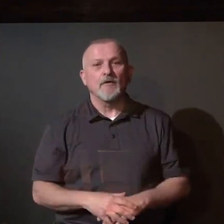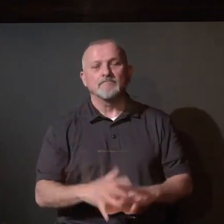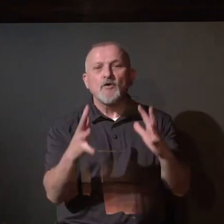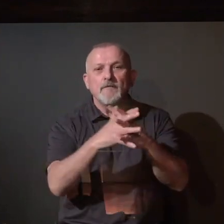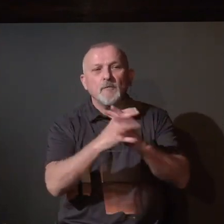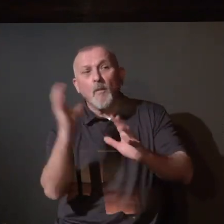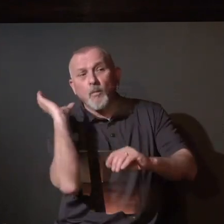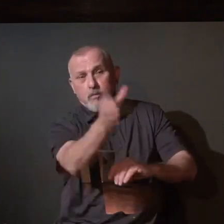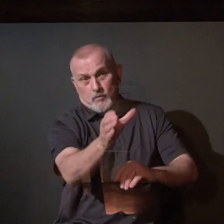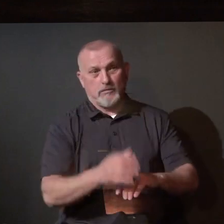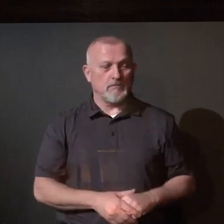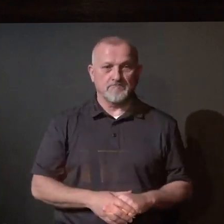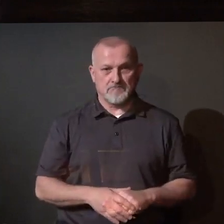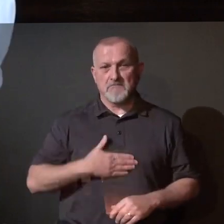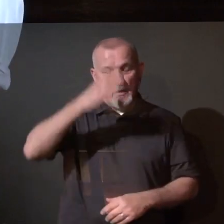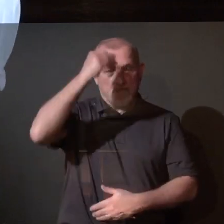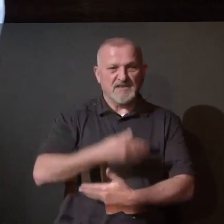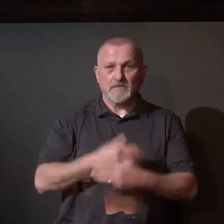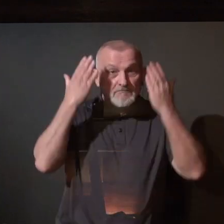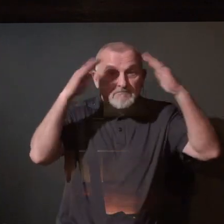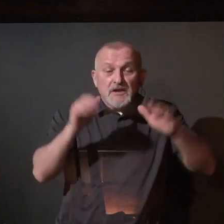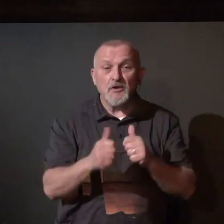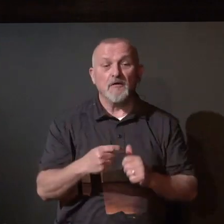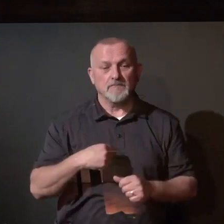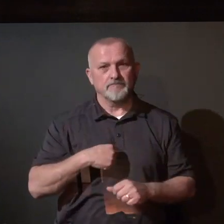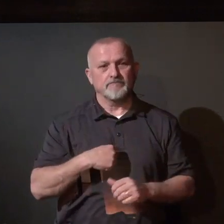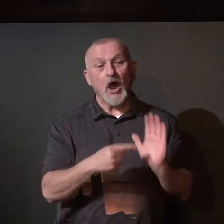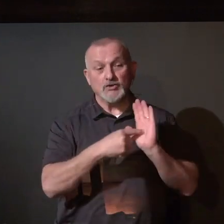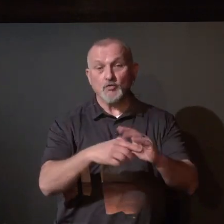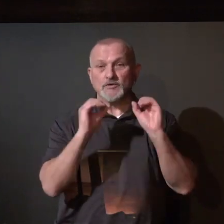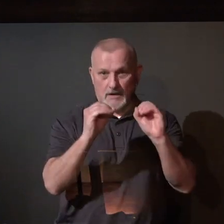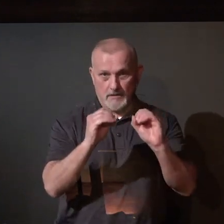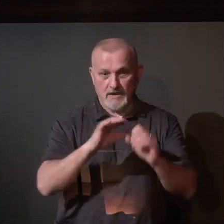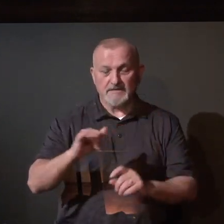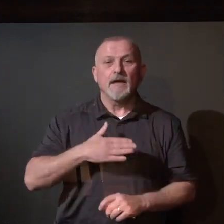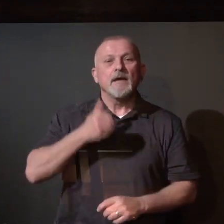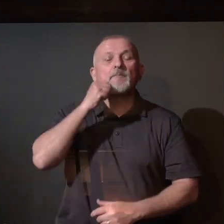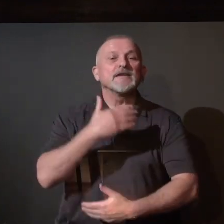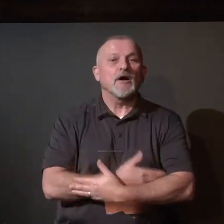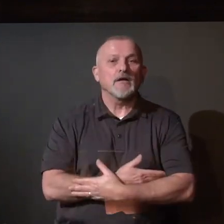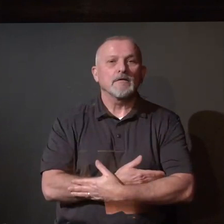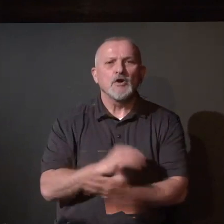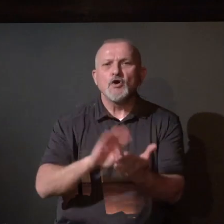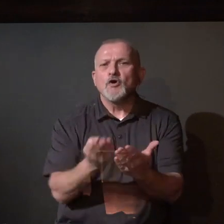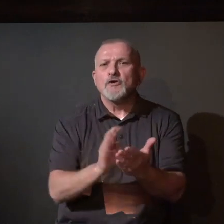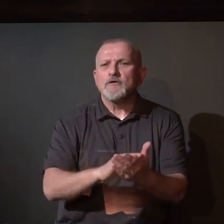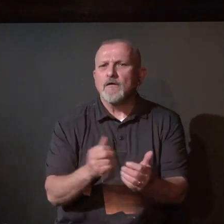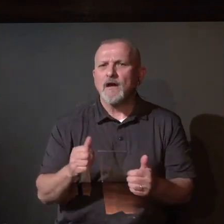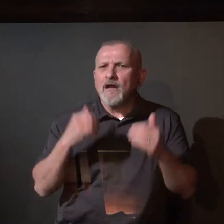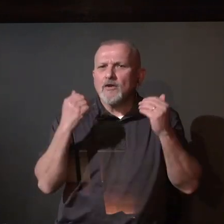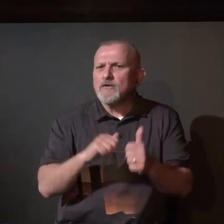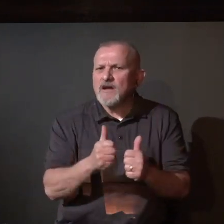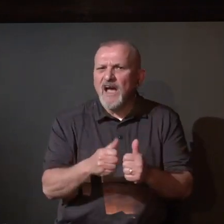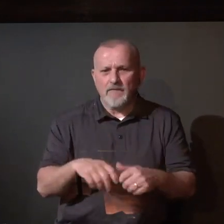showed him how to do it. My daughter didn't know how to cook, so my wife got my daughter into the kitchen and showed her how to cook, how to turn the stove on, and how to measure